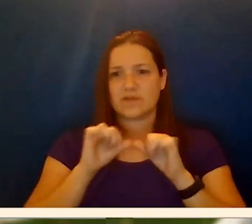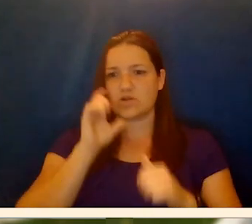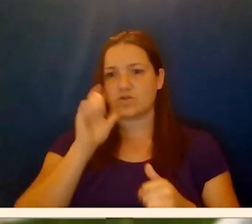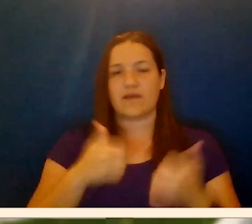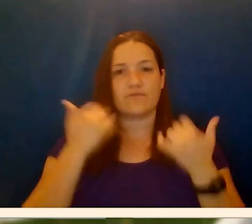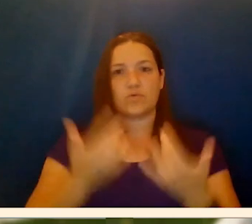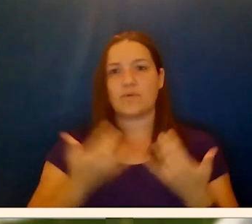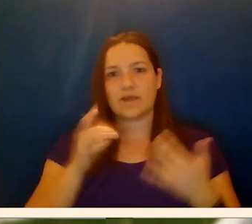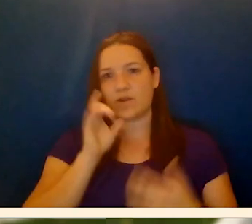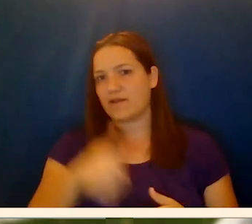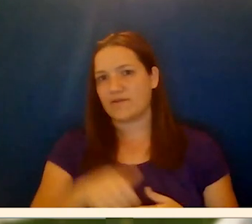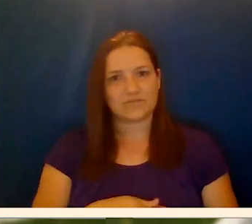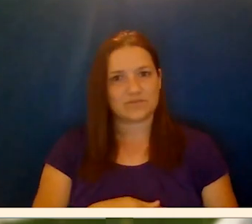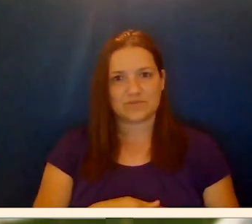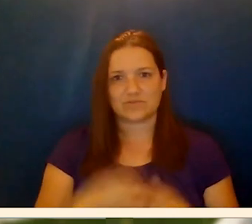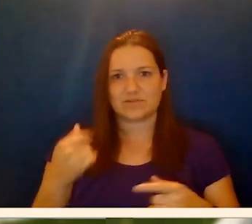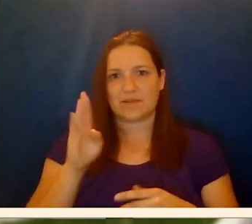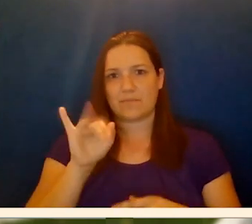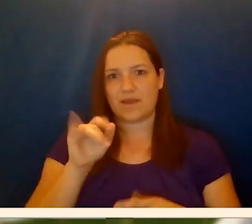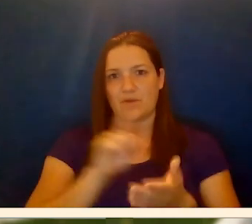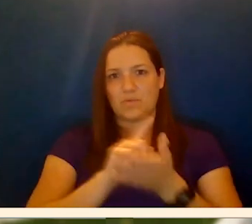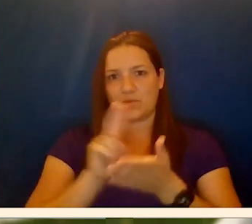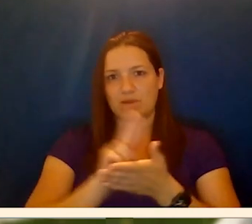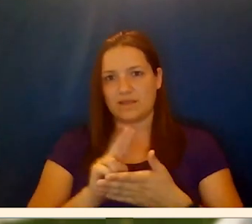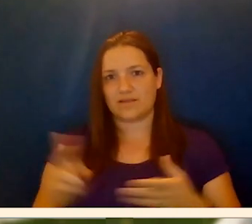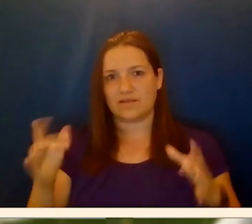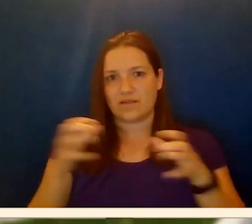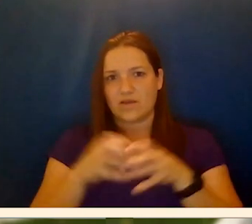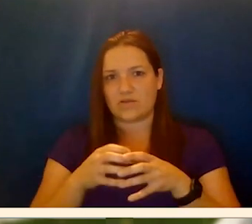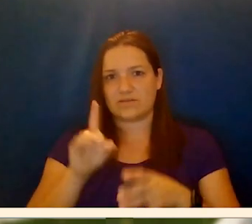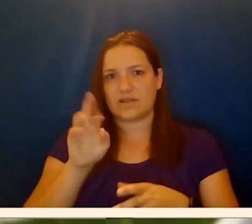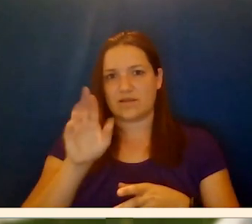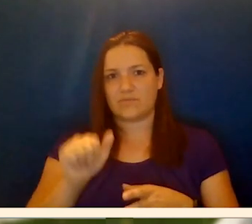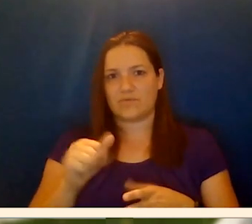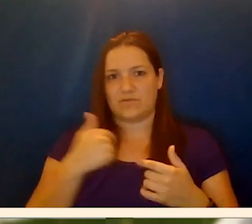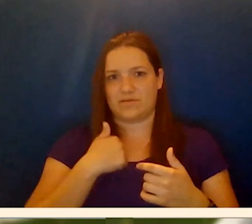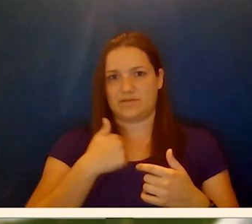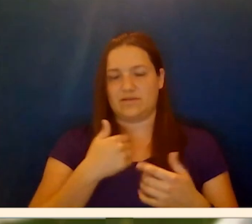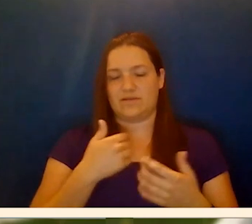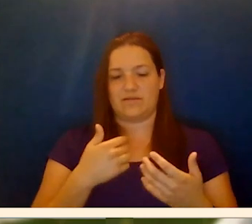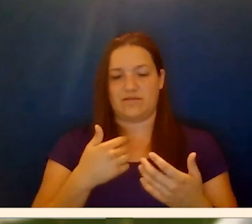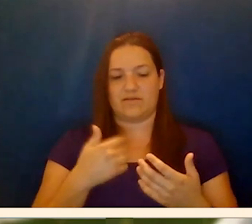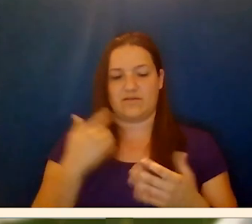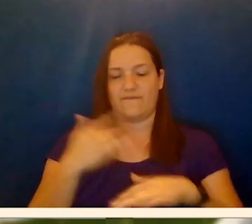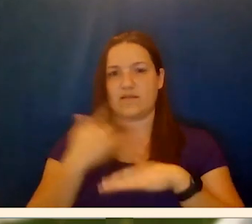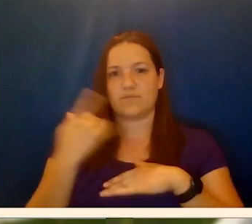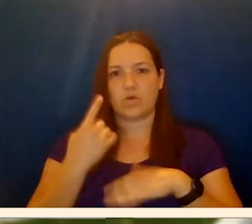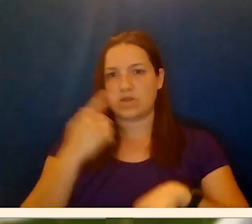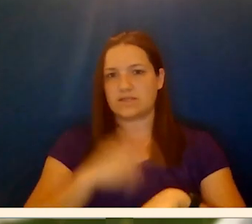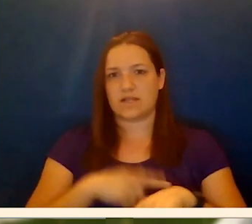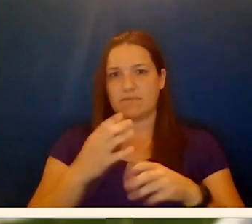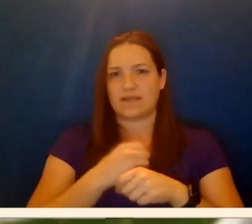wait till these biweekly huddles. Deborah and I are available all the time. I get emails from